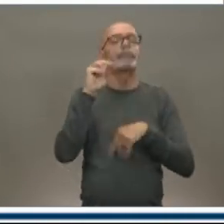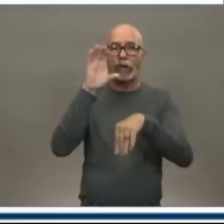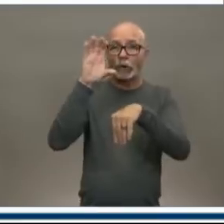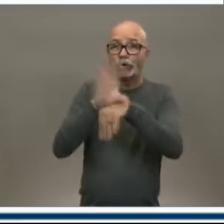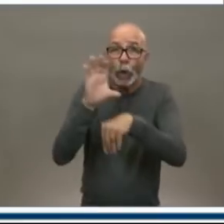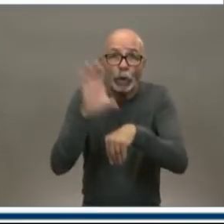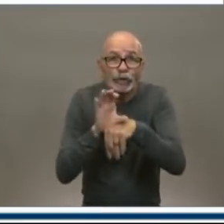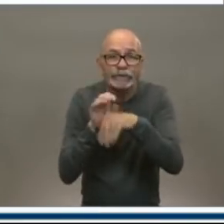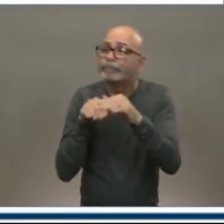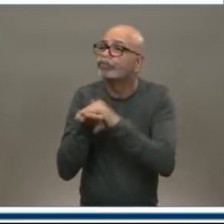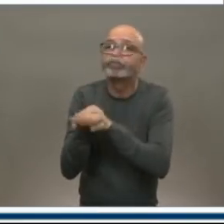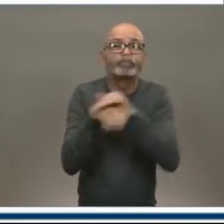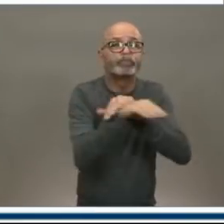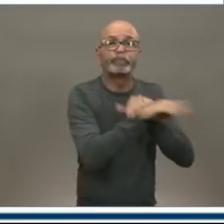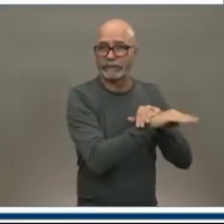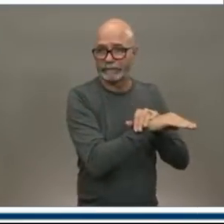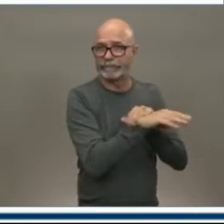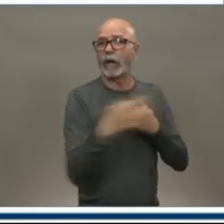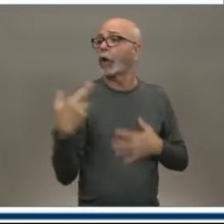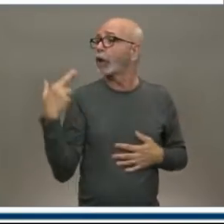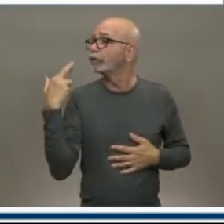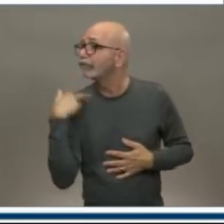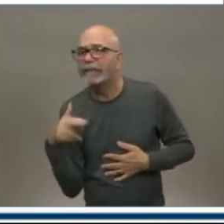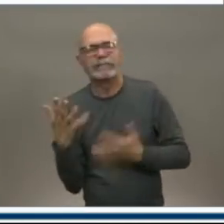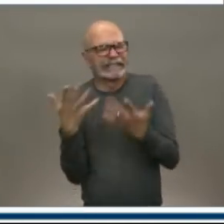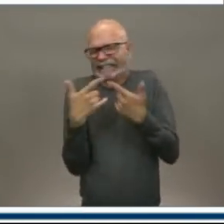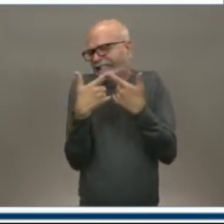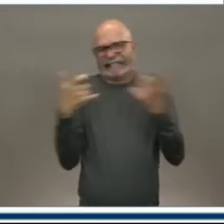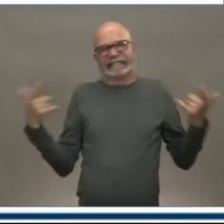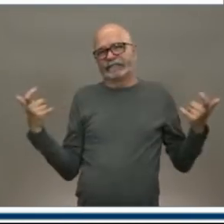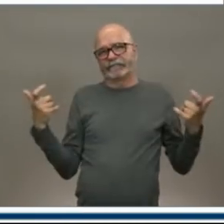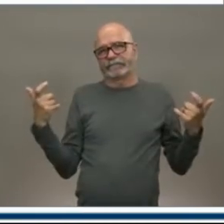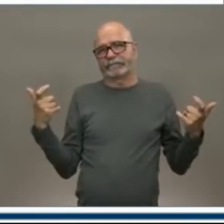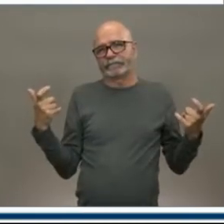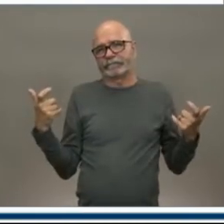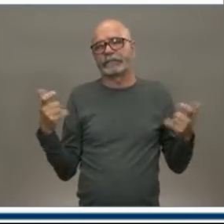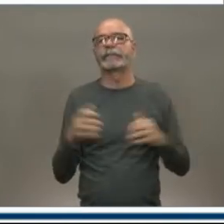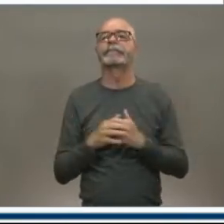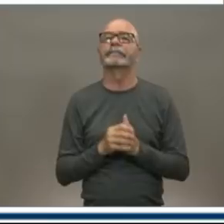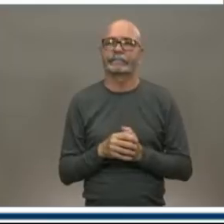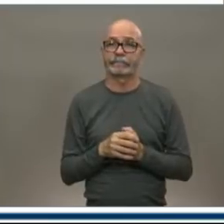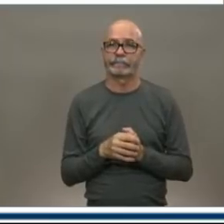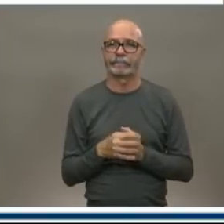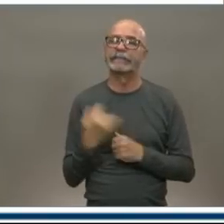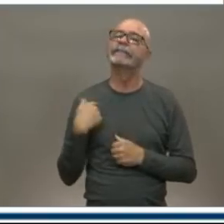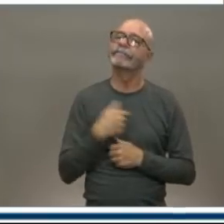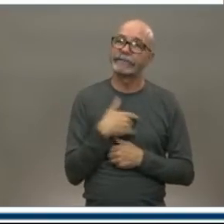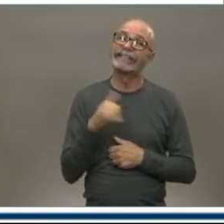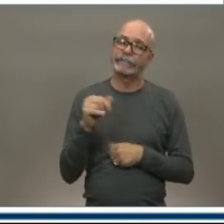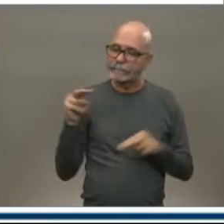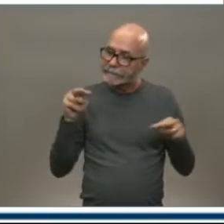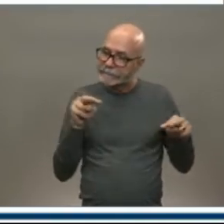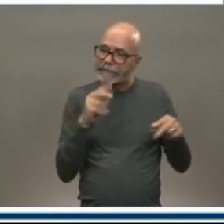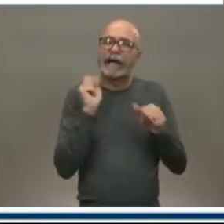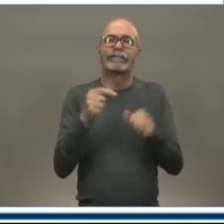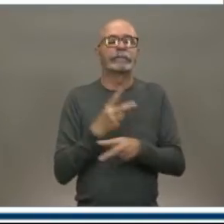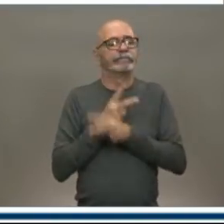done safely, and there are limitations on gathering limits and close contacts that we still need to